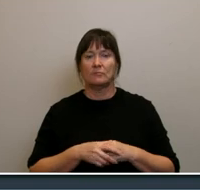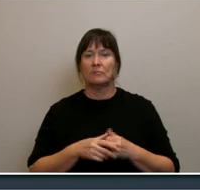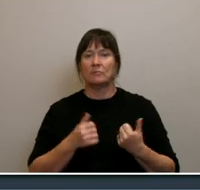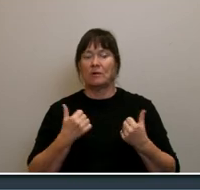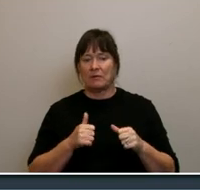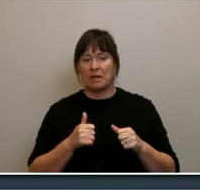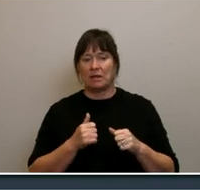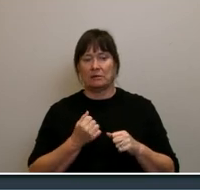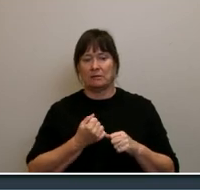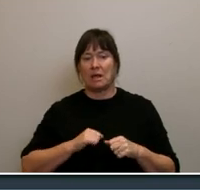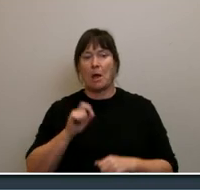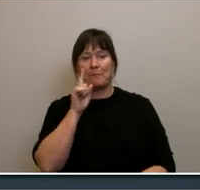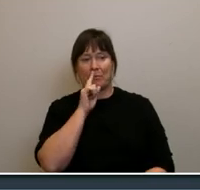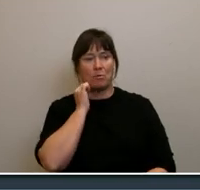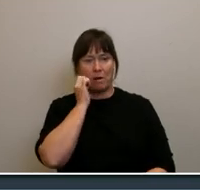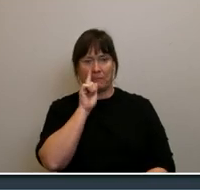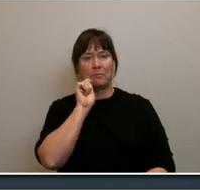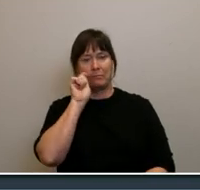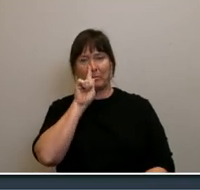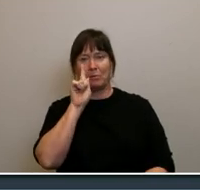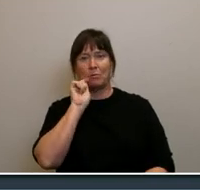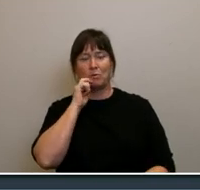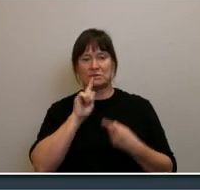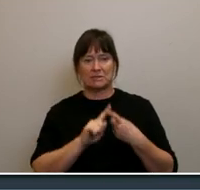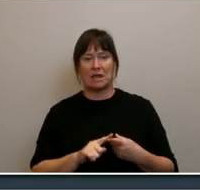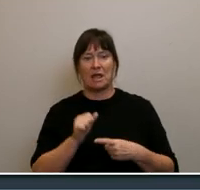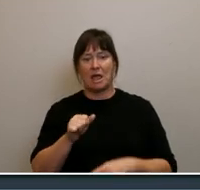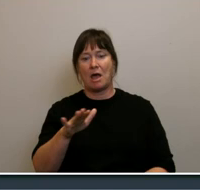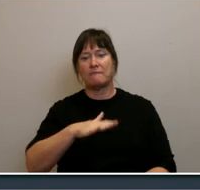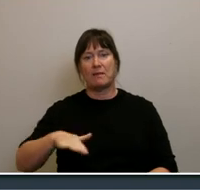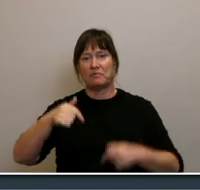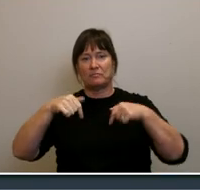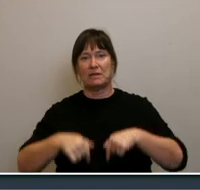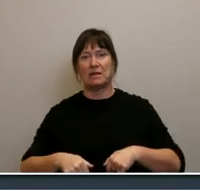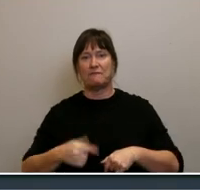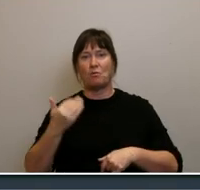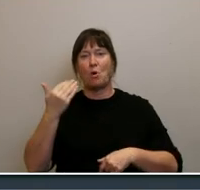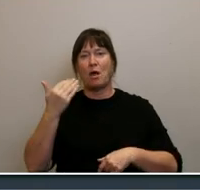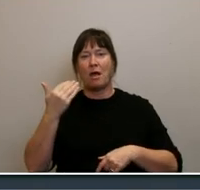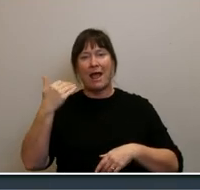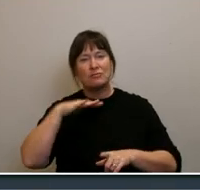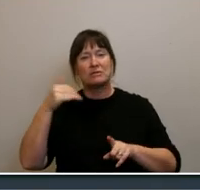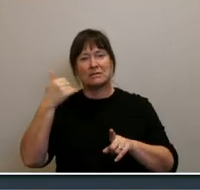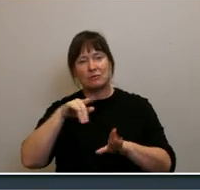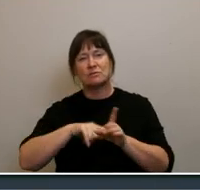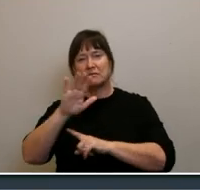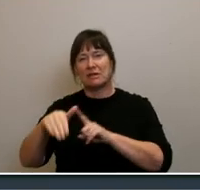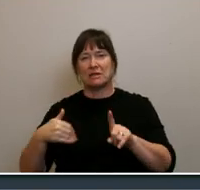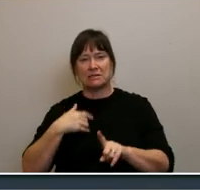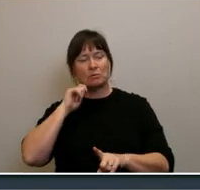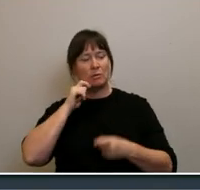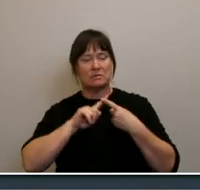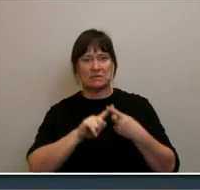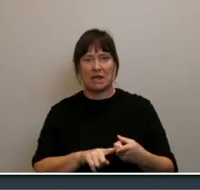Finally, our people are not going anywhere. Our families have been here for hundreds of years, and we are here to stay. As